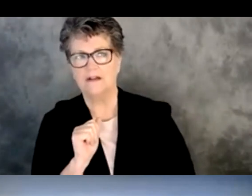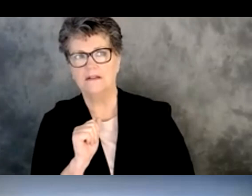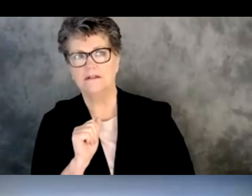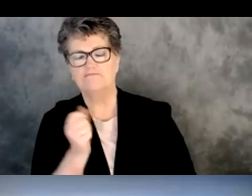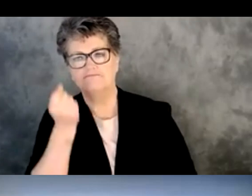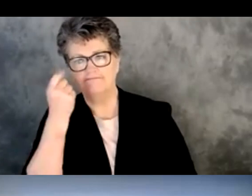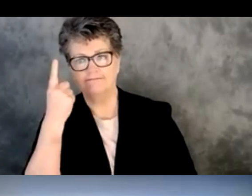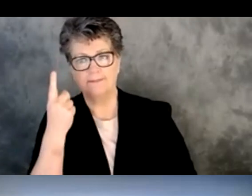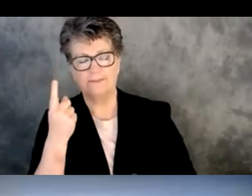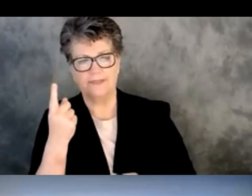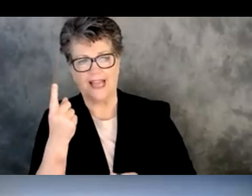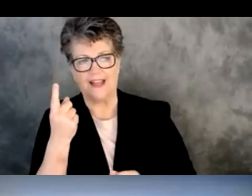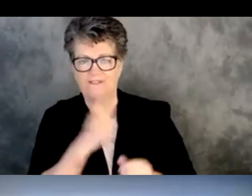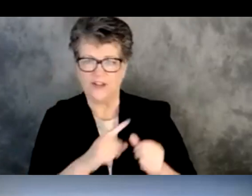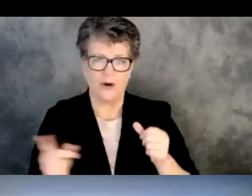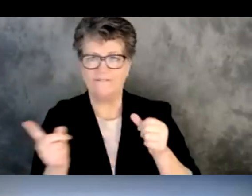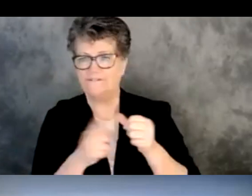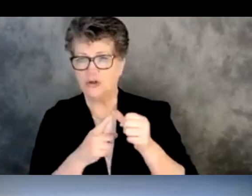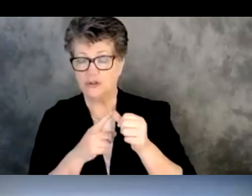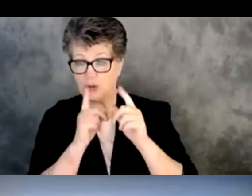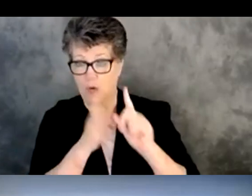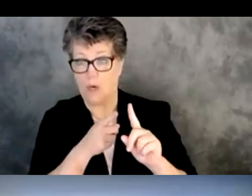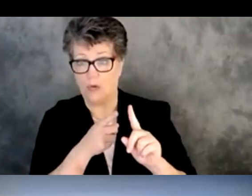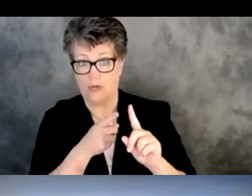that the very first goal,